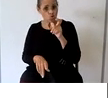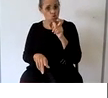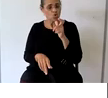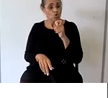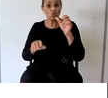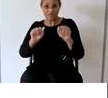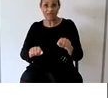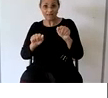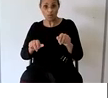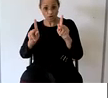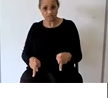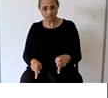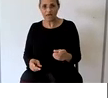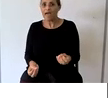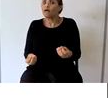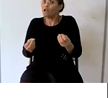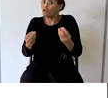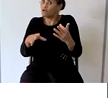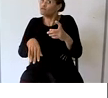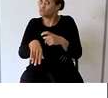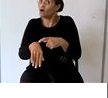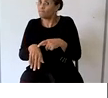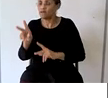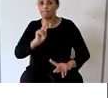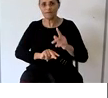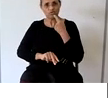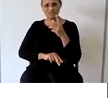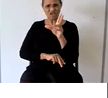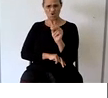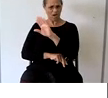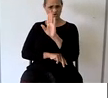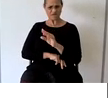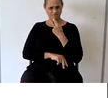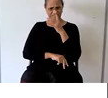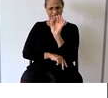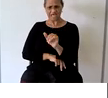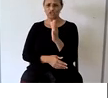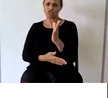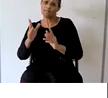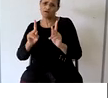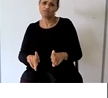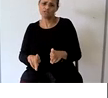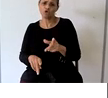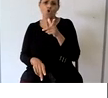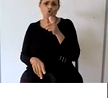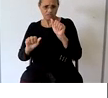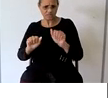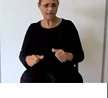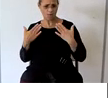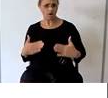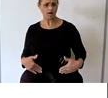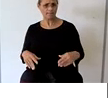individual? And a lot of the times, people say, no, I would never say that to somebody that's an able-bodied